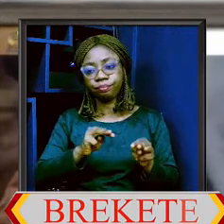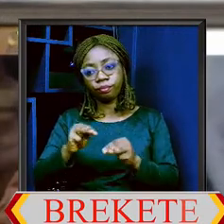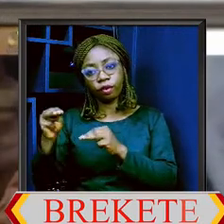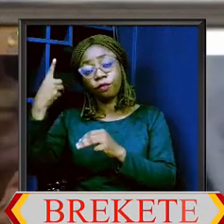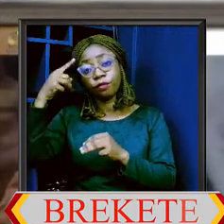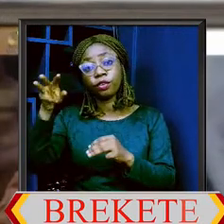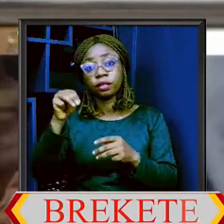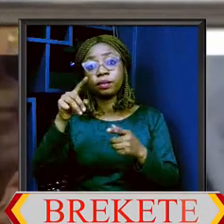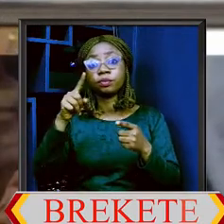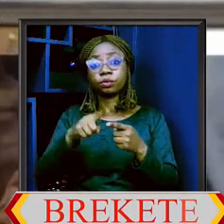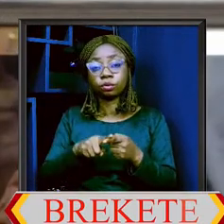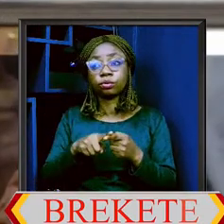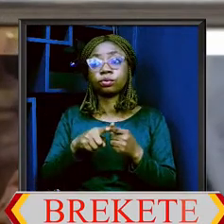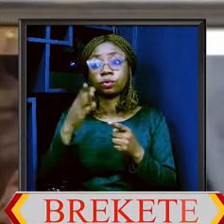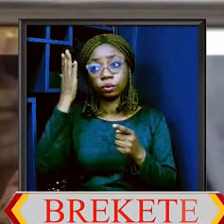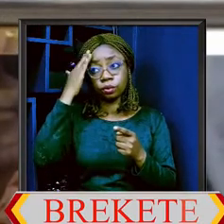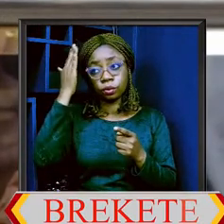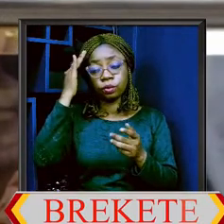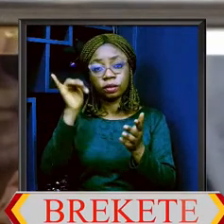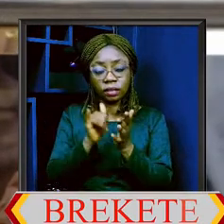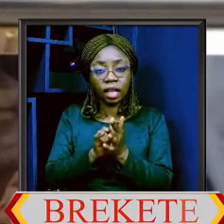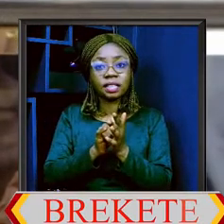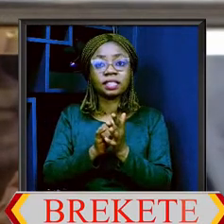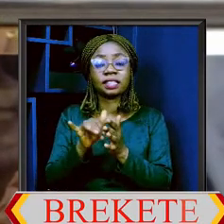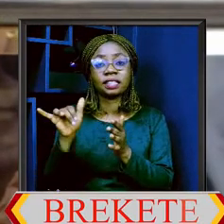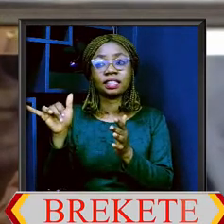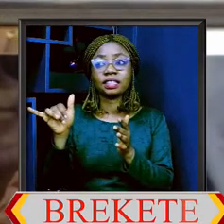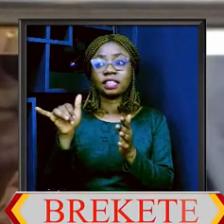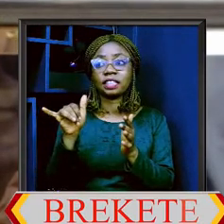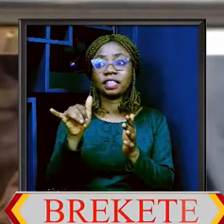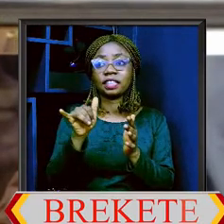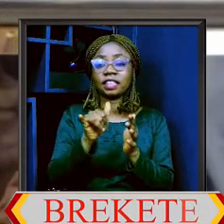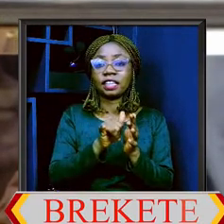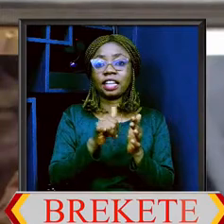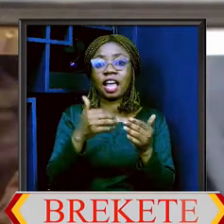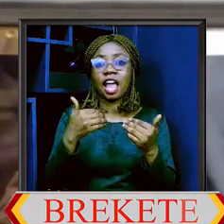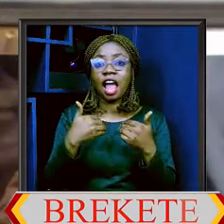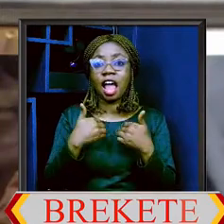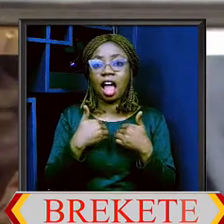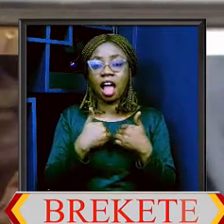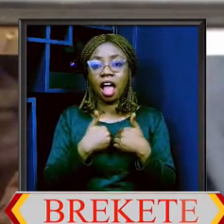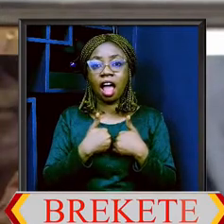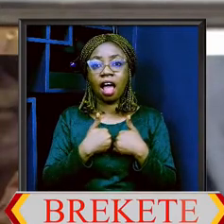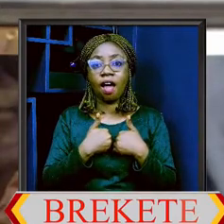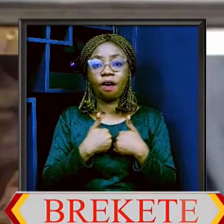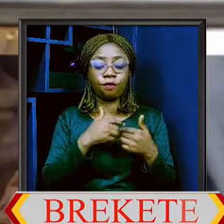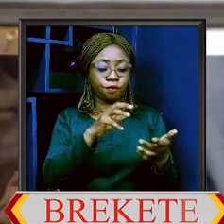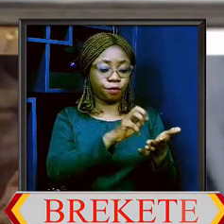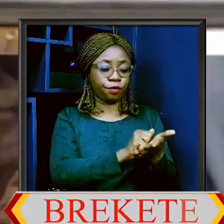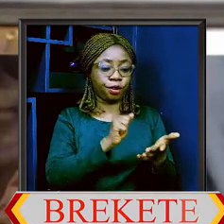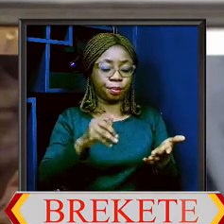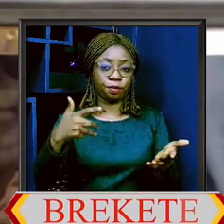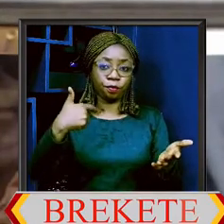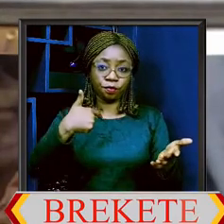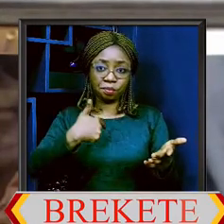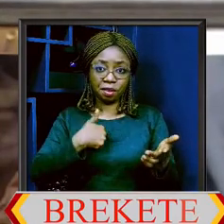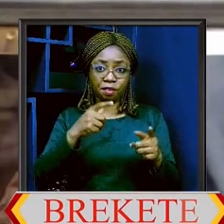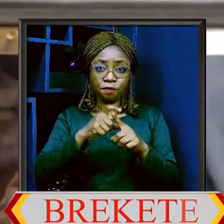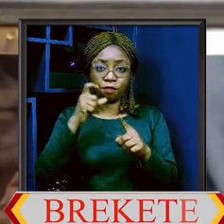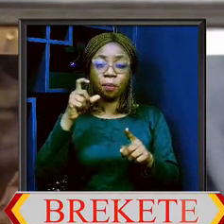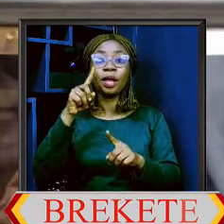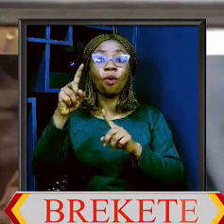confirm that they have for they have they have exonerated me from the query M the